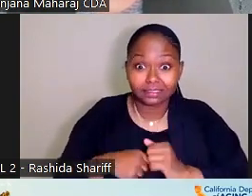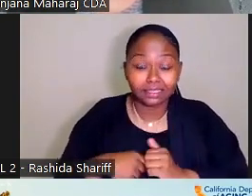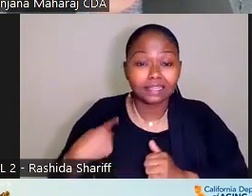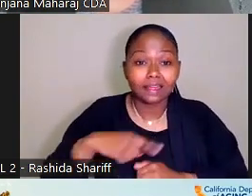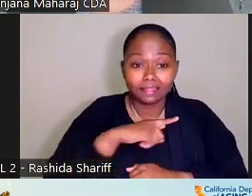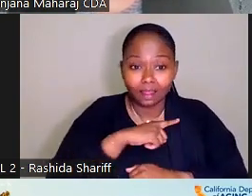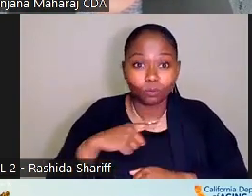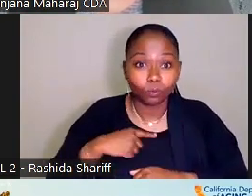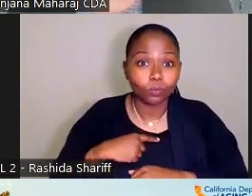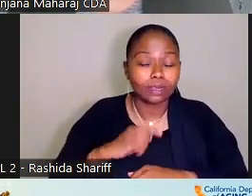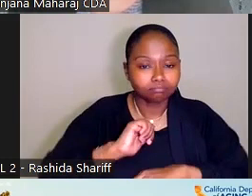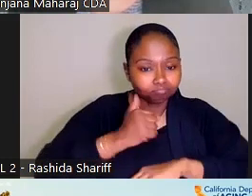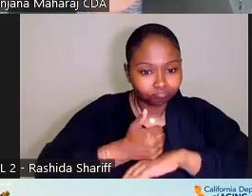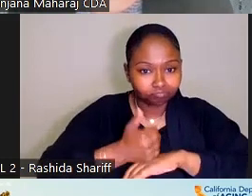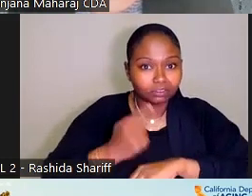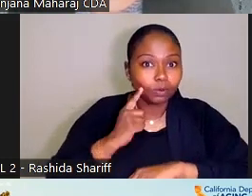examine impacts to each community.